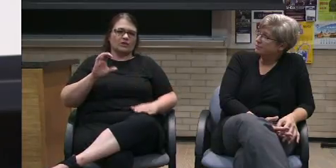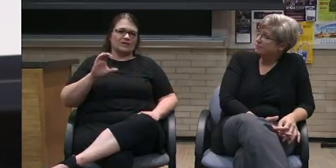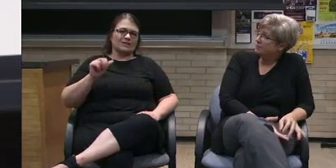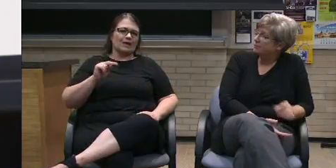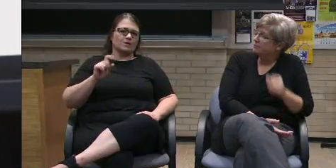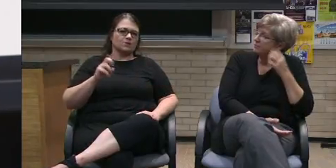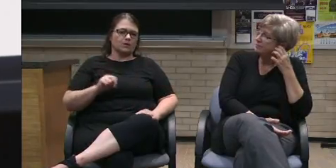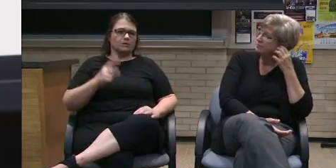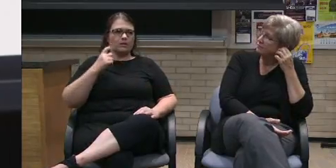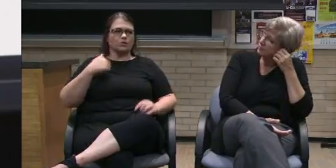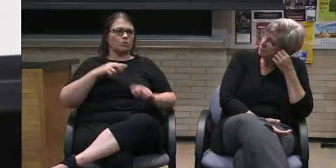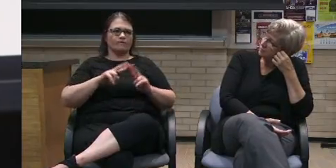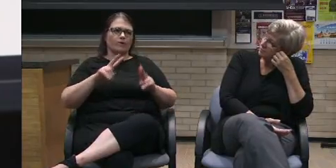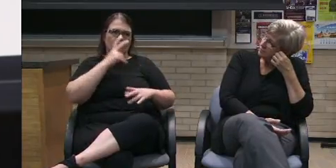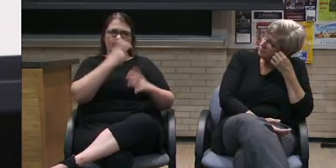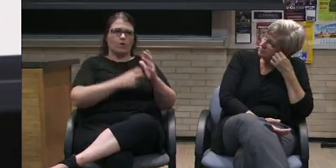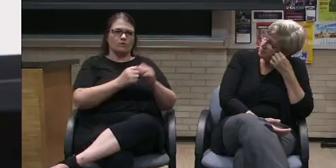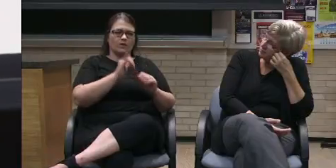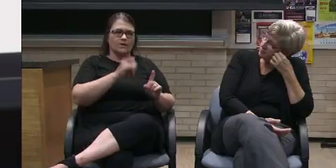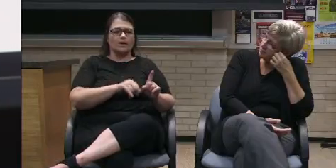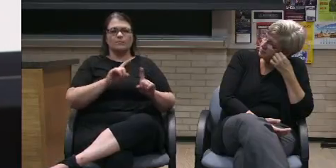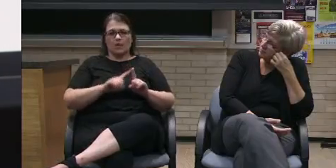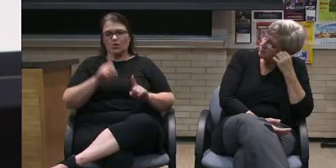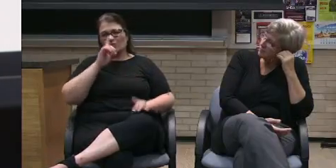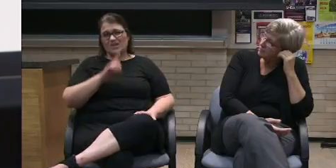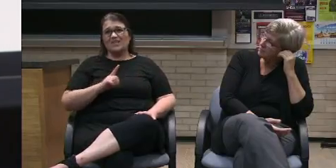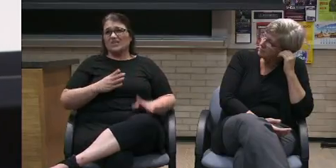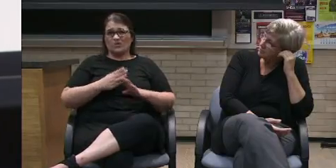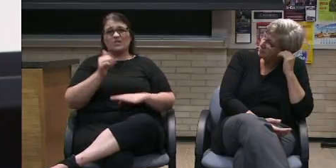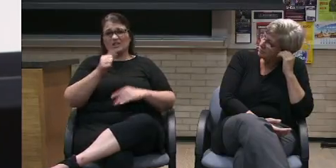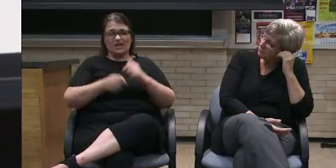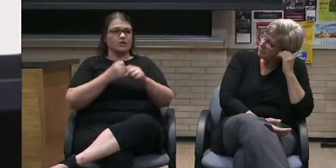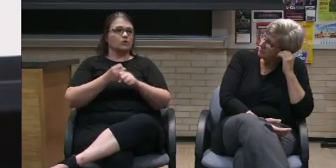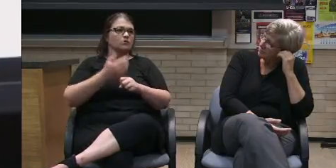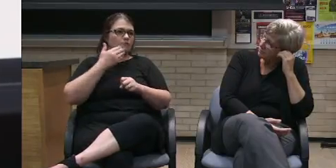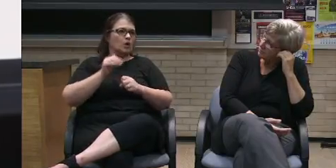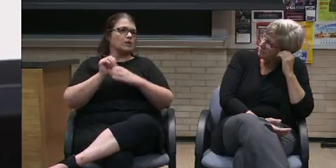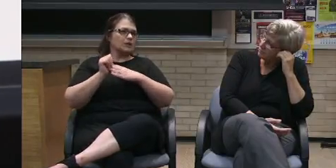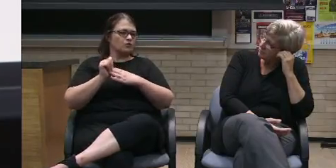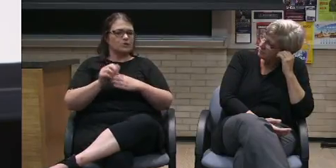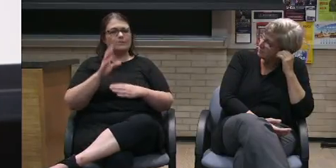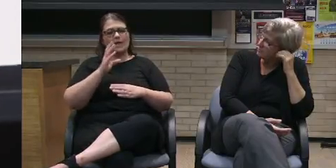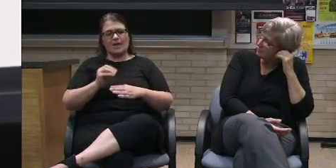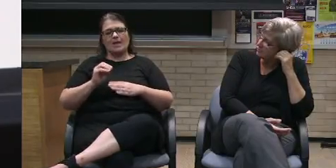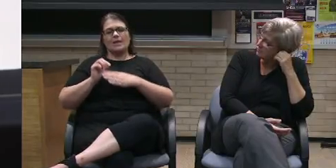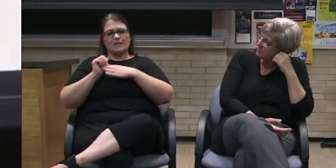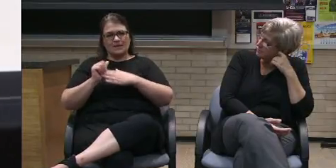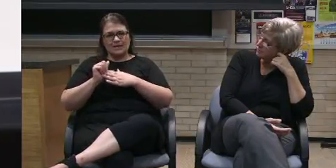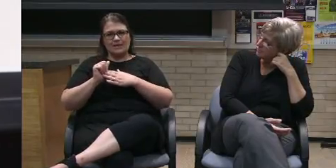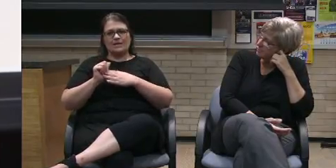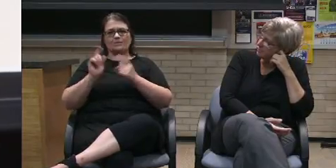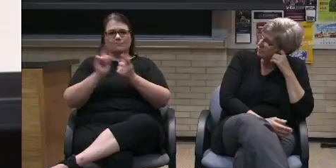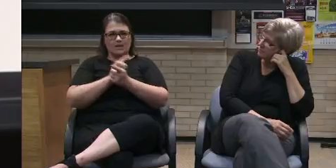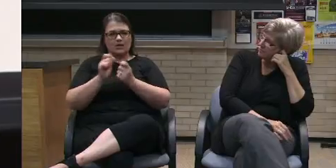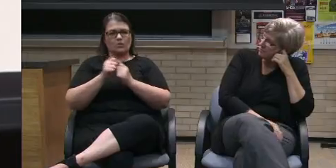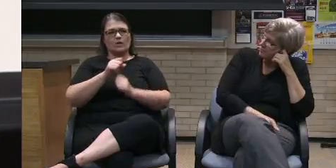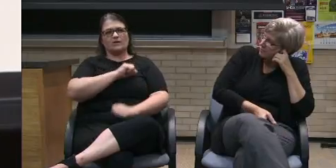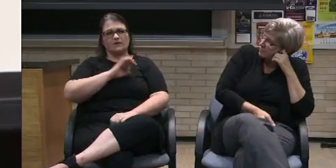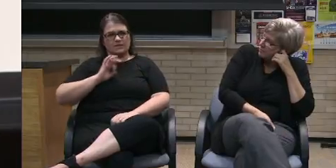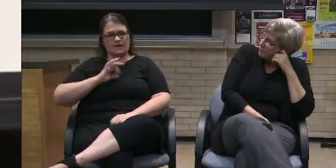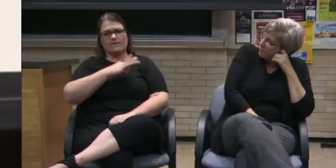that. But it really has been a decade of very good leadership and leading with the faculty the quality